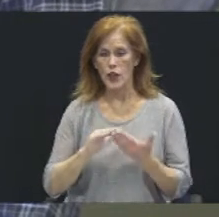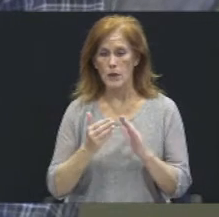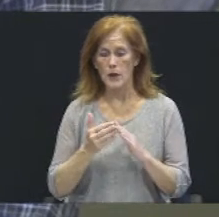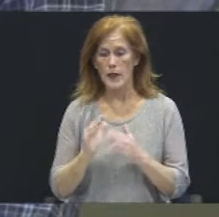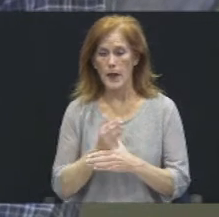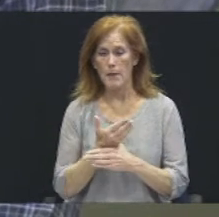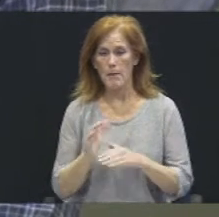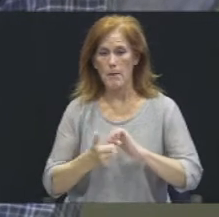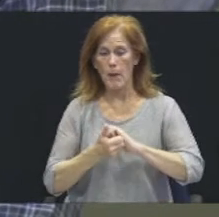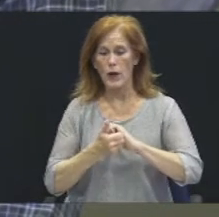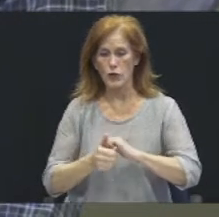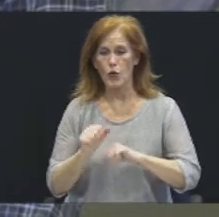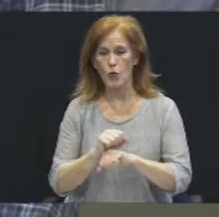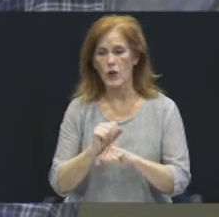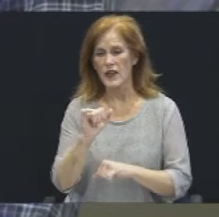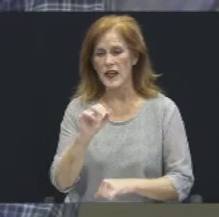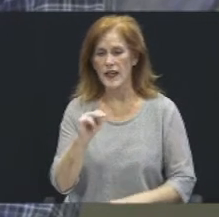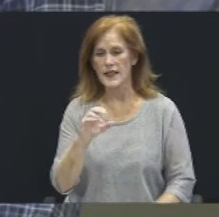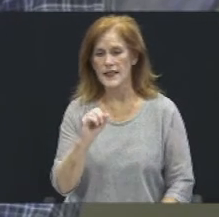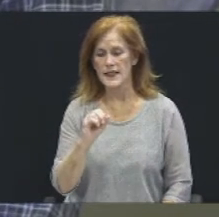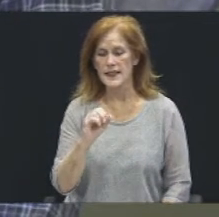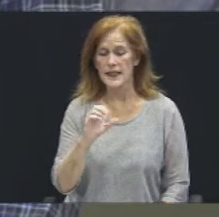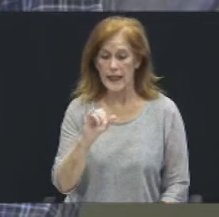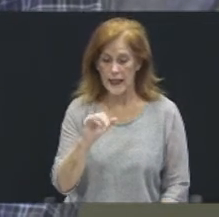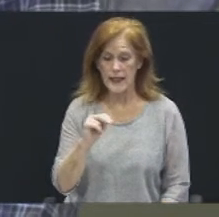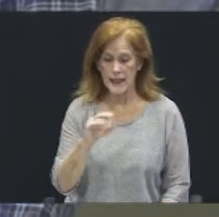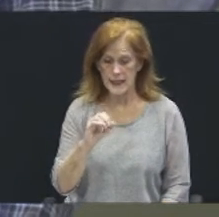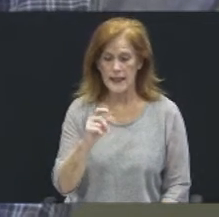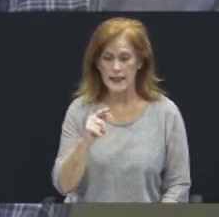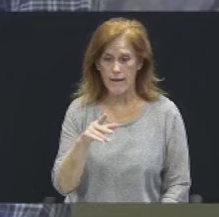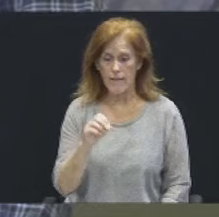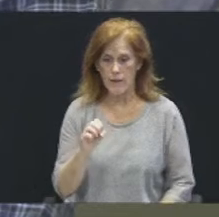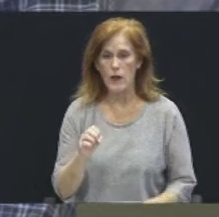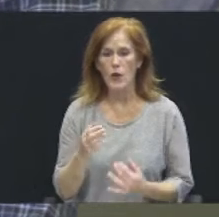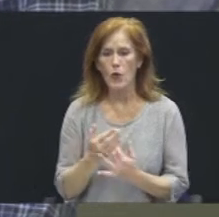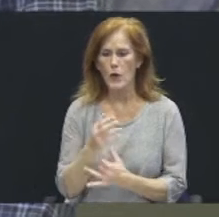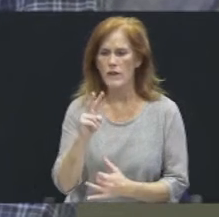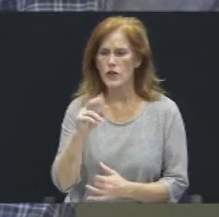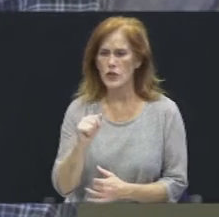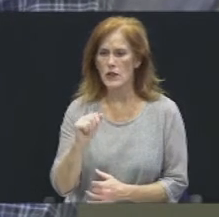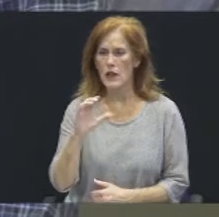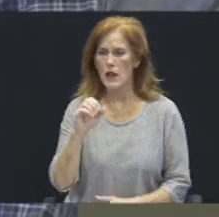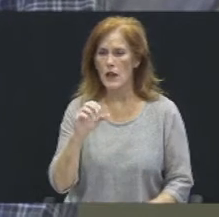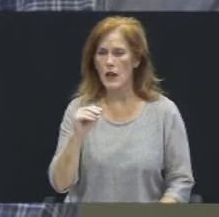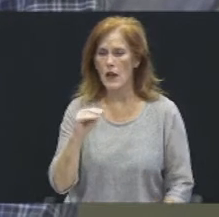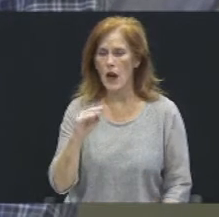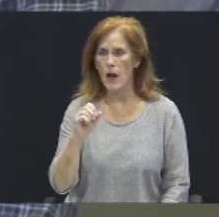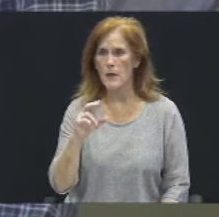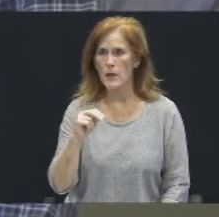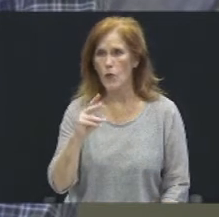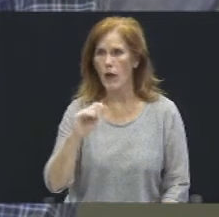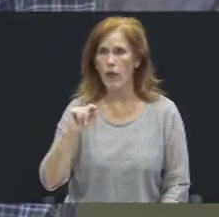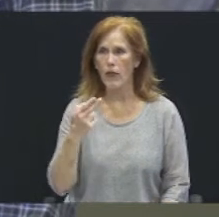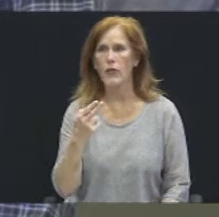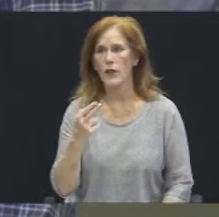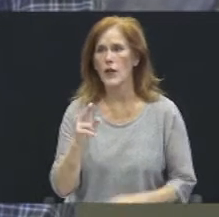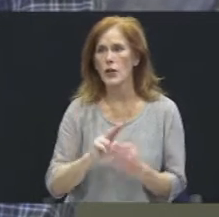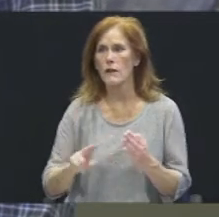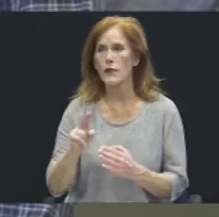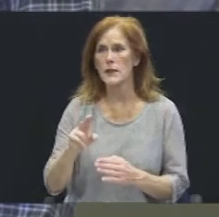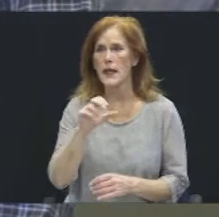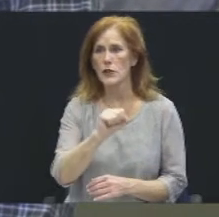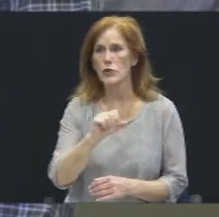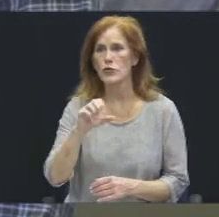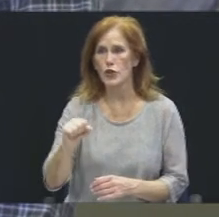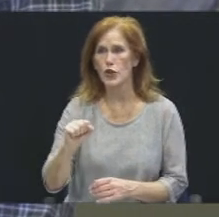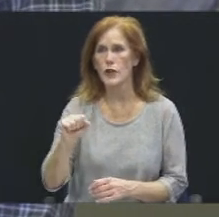Partner Work Incentive Coordinator certification through Virginia Commonwealth University and the Social Security